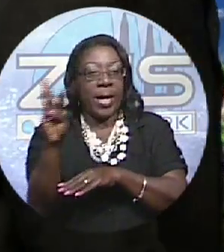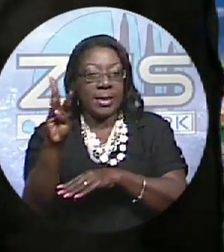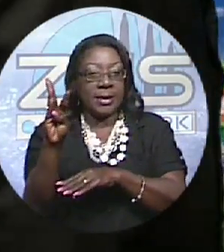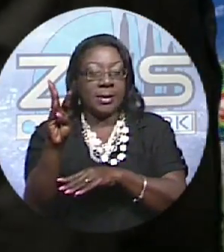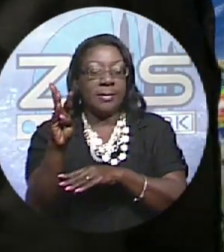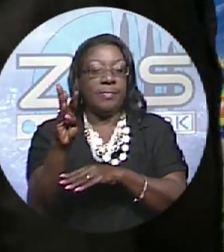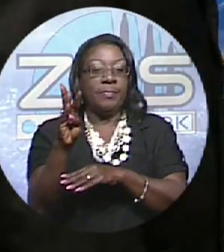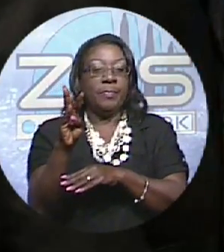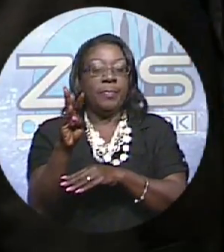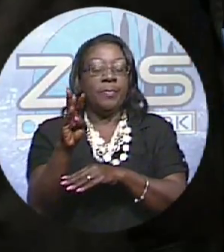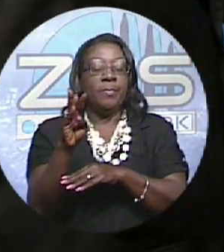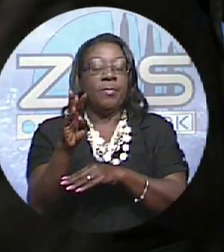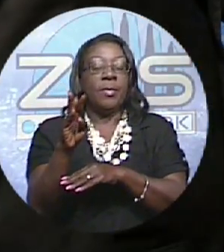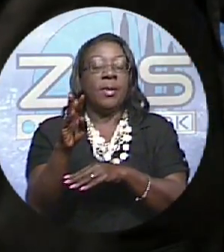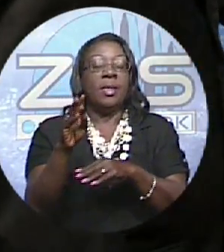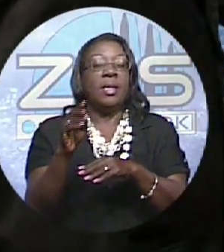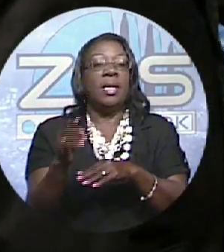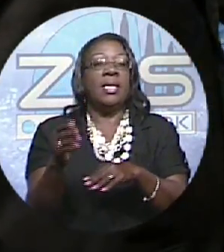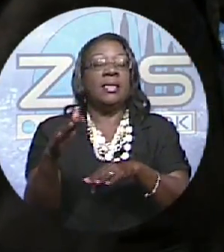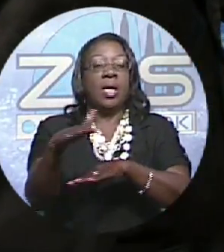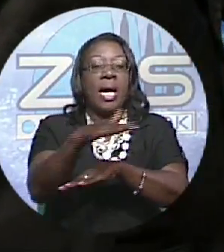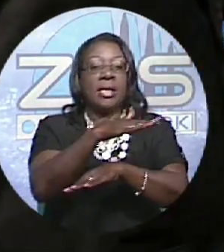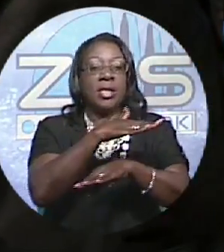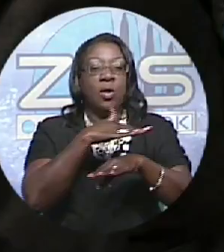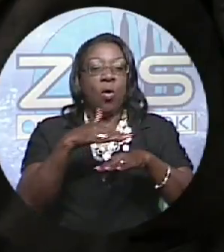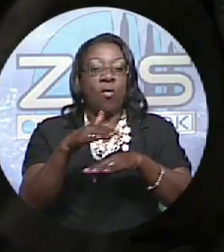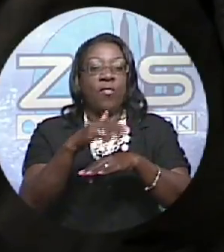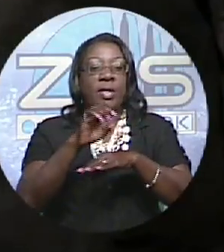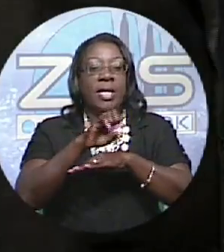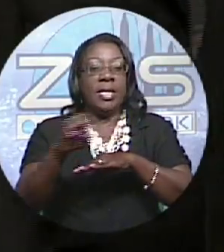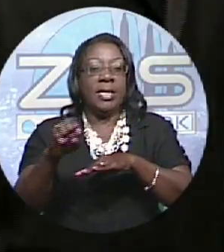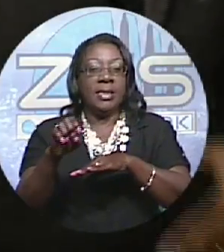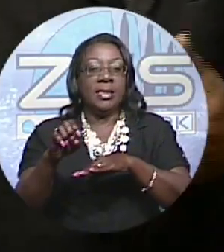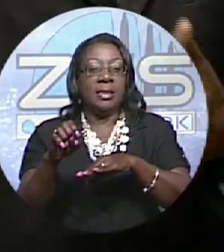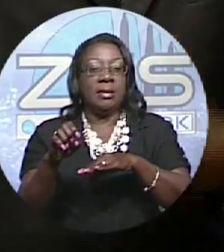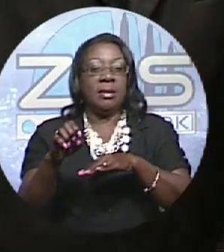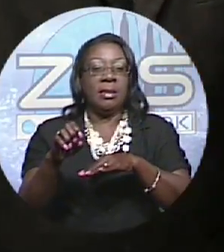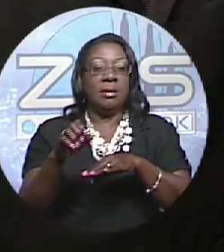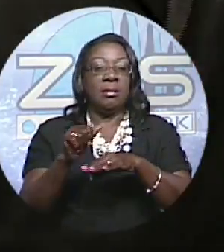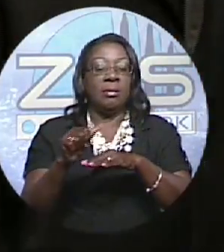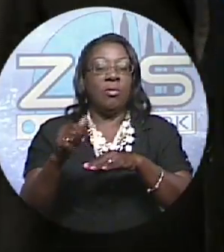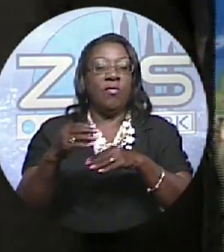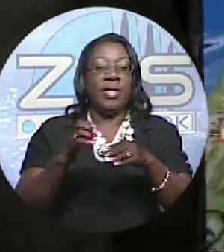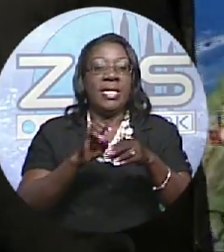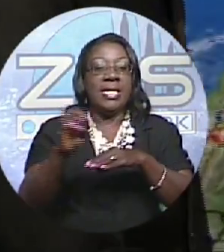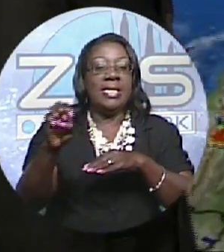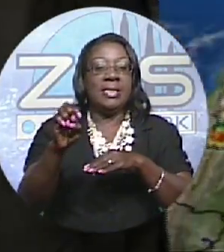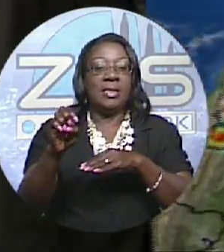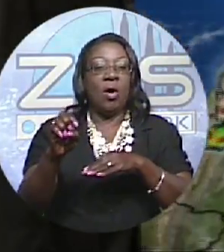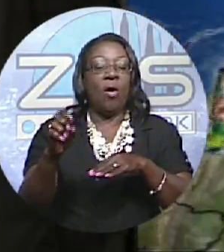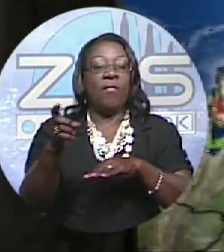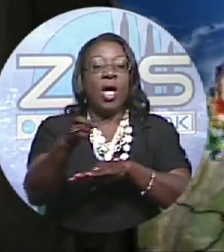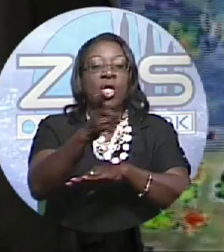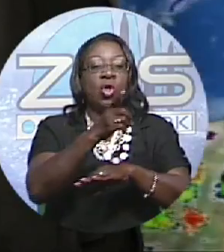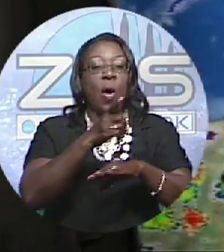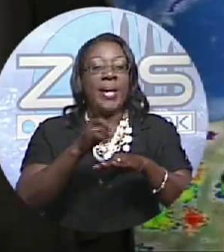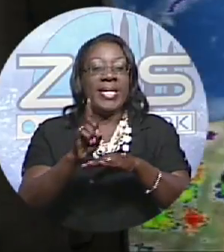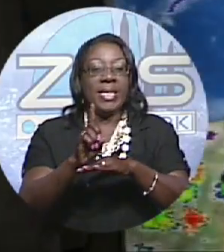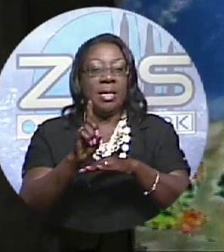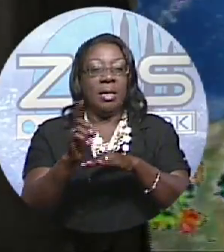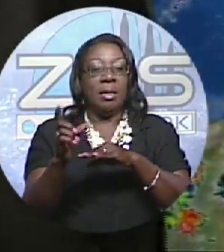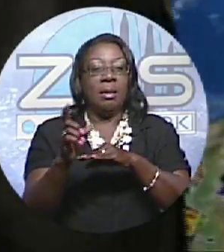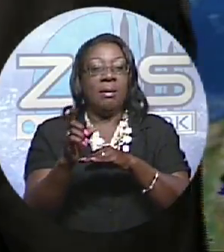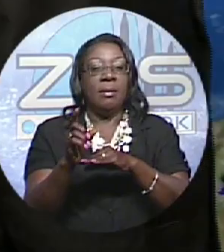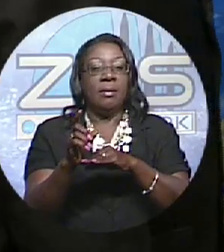more west-northwest. And it's actually over the eastern Caribbean Sea right now, moving just to the east-west of Dominica and